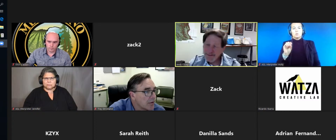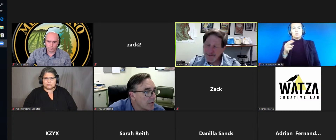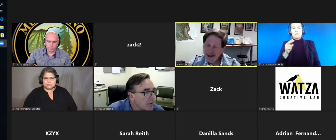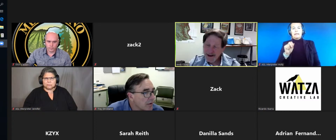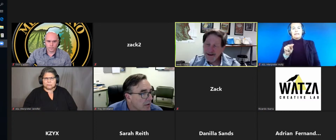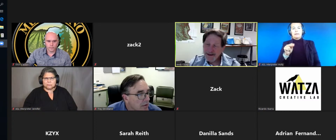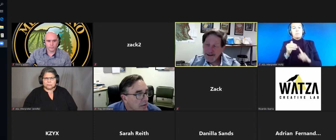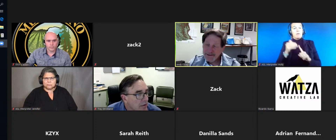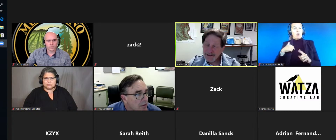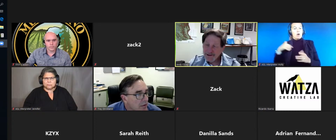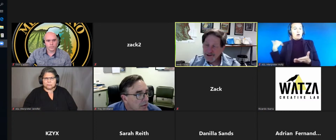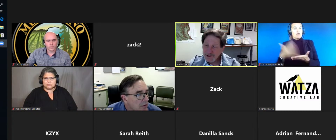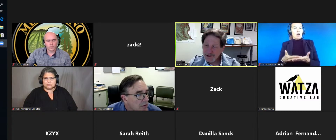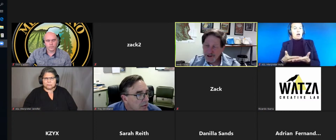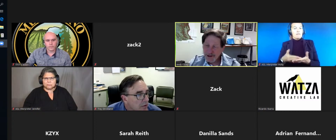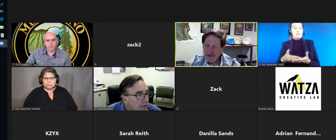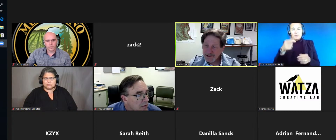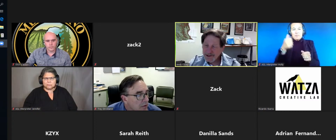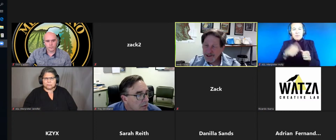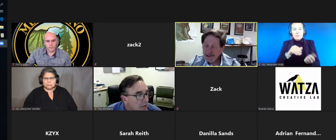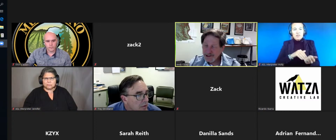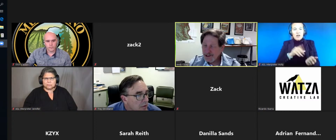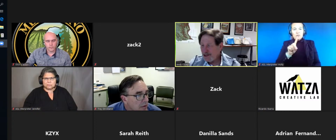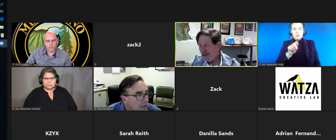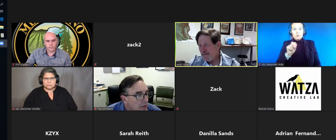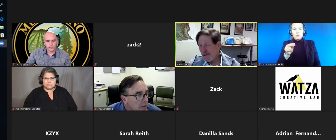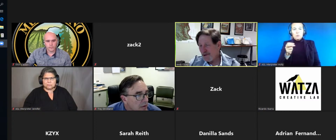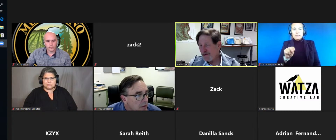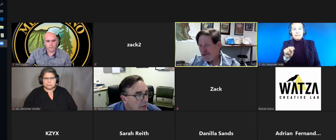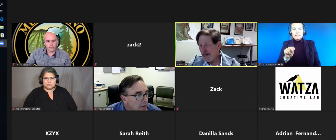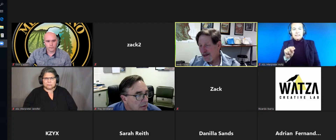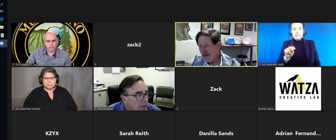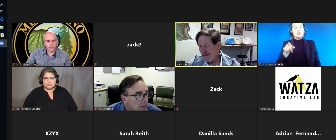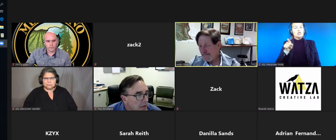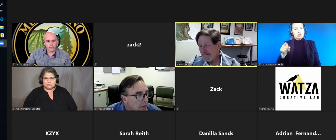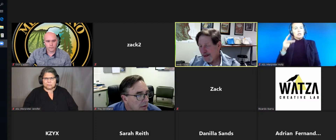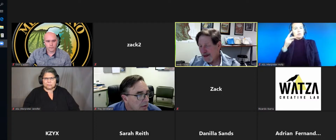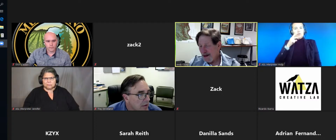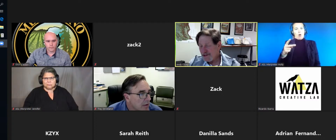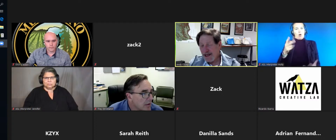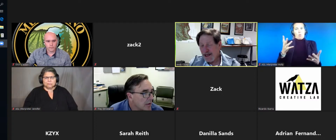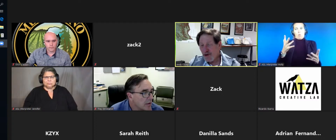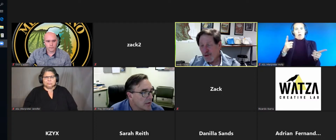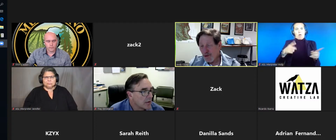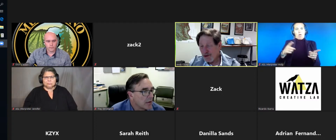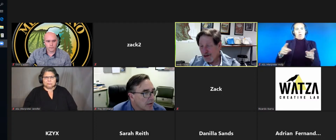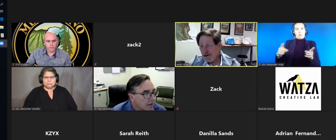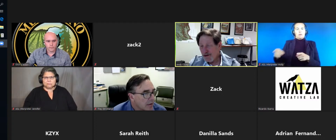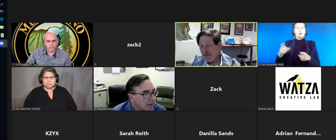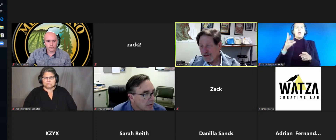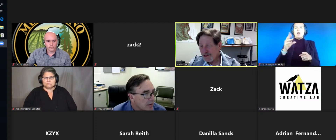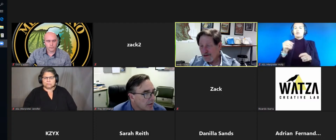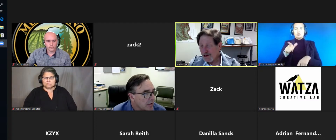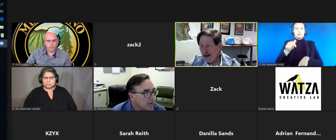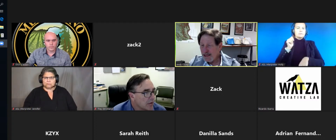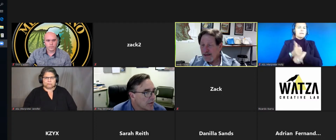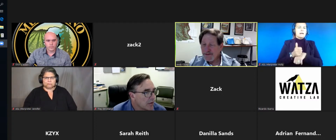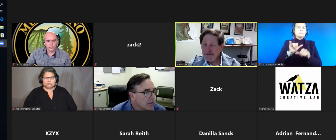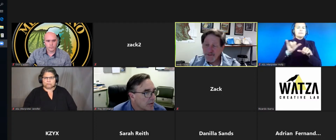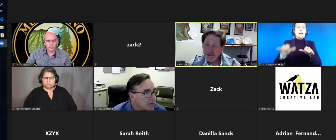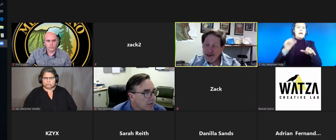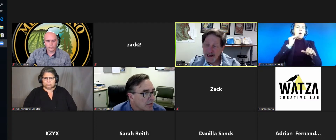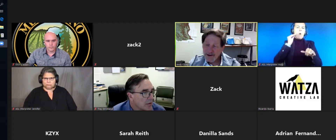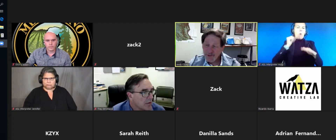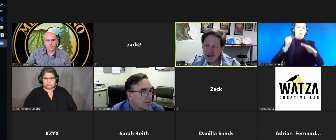you remember back, Dr. Doohan saw this and she imposed a stay-at-home order here in Mendocino County,